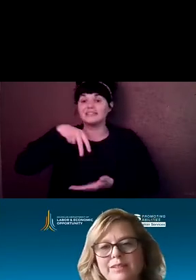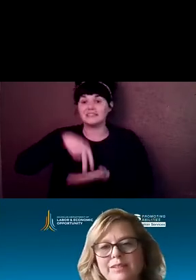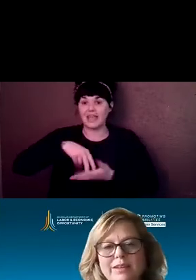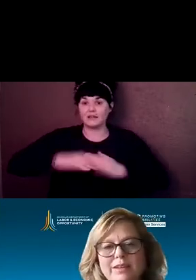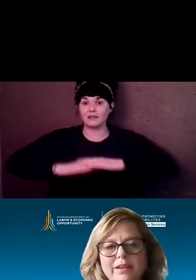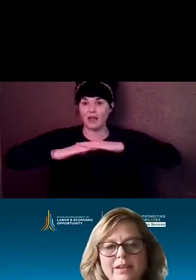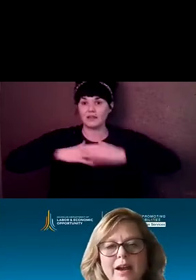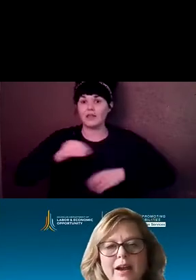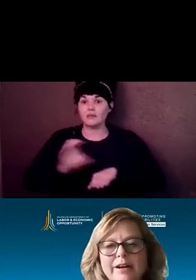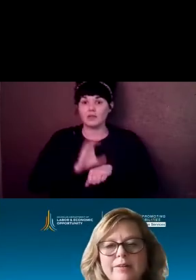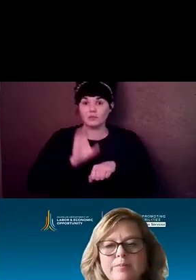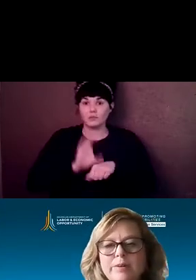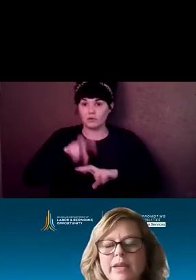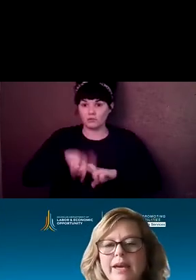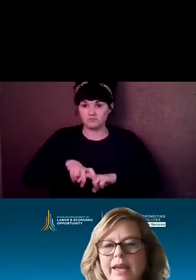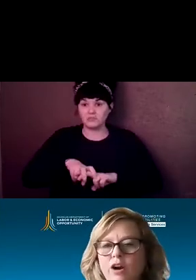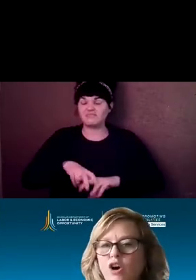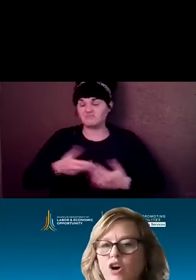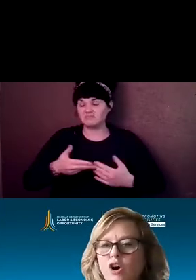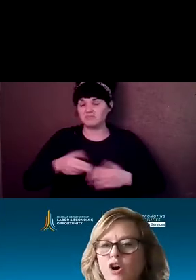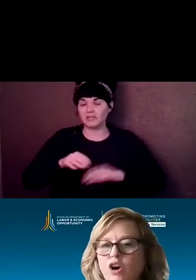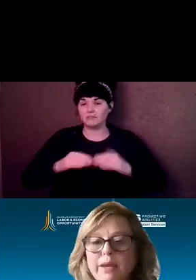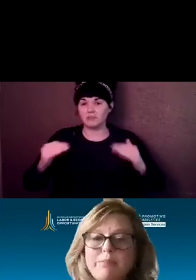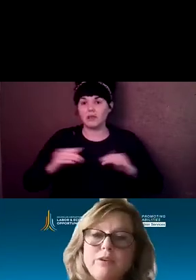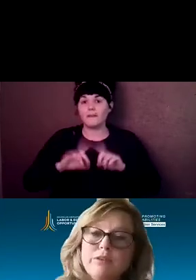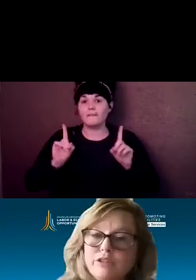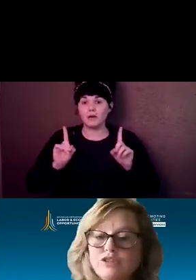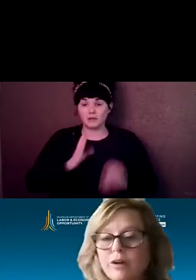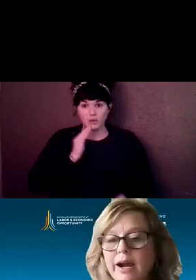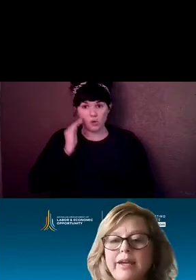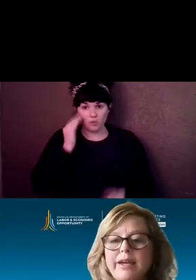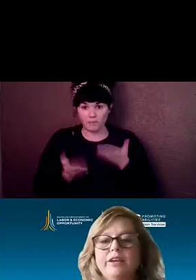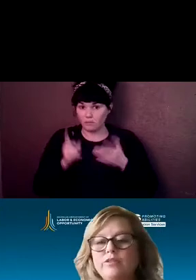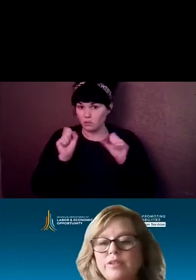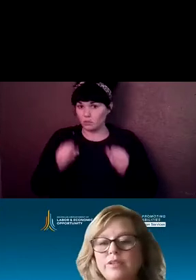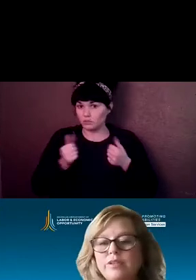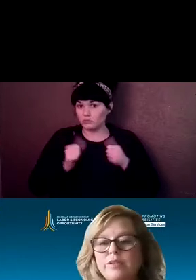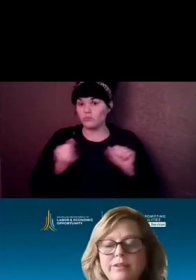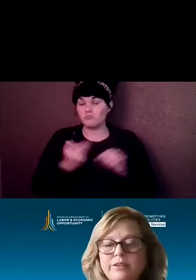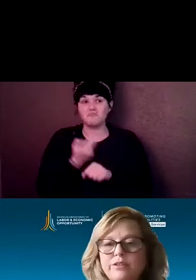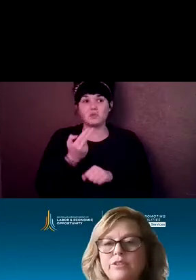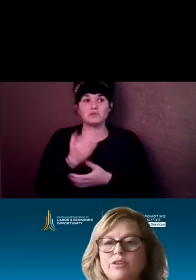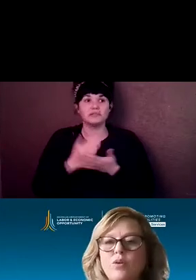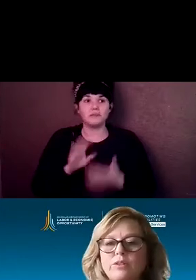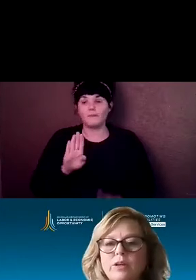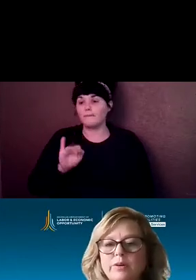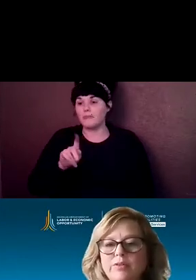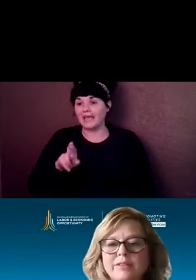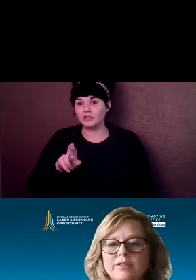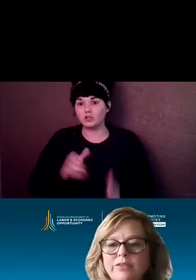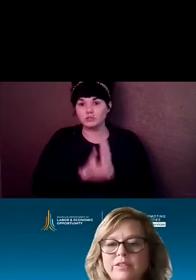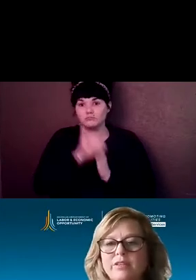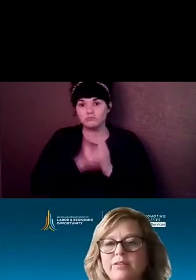height is seated. But again, at home, maybe you could try using some binders to hold up a